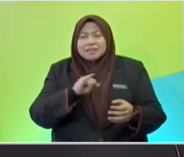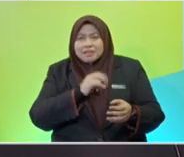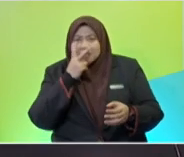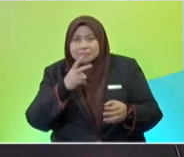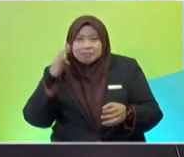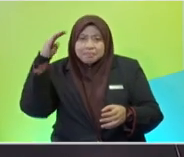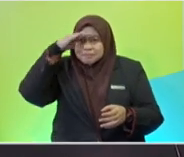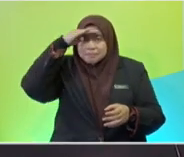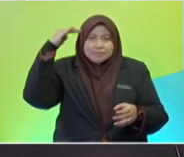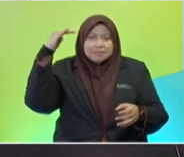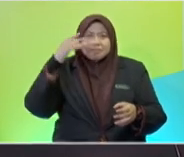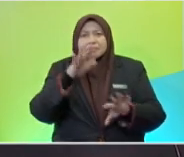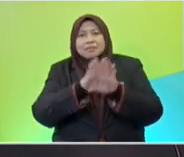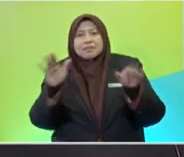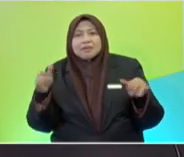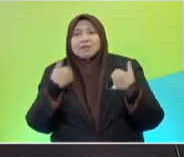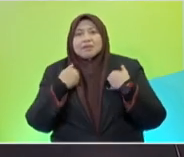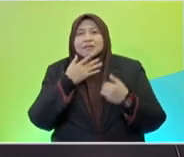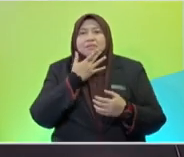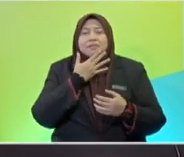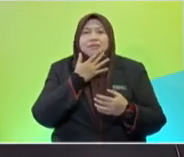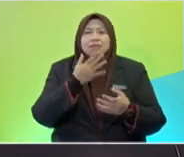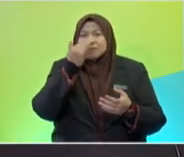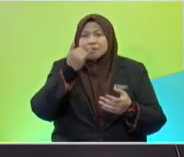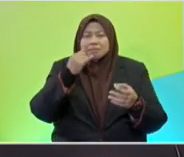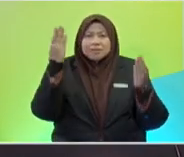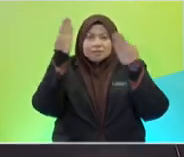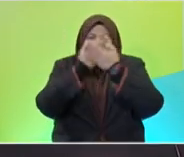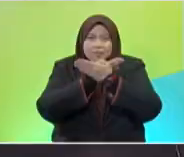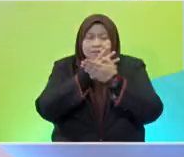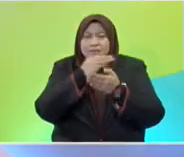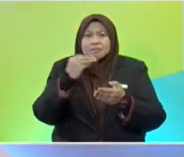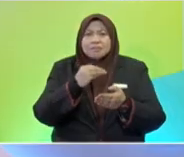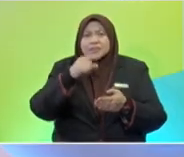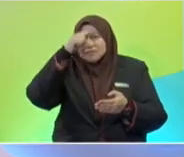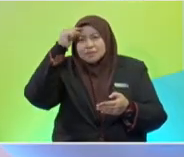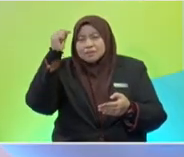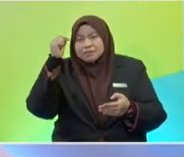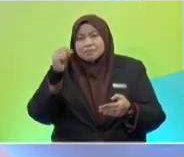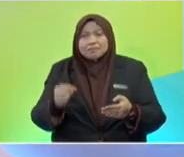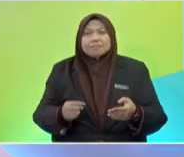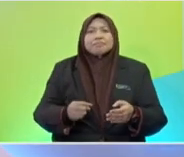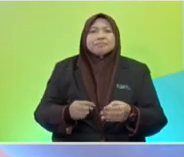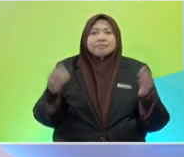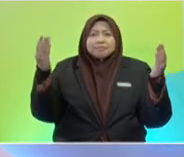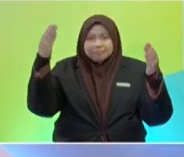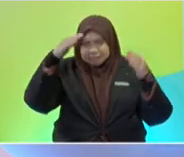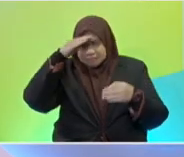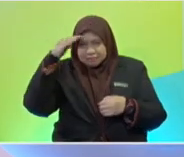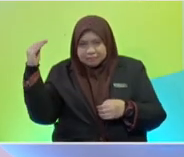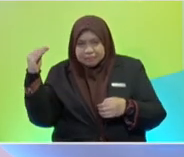don't really have any color. It's just dark or just black. Why yes, is that so? Ah, because shadow is actually formed